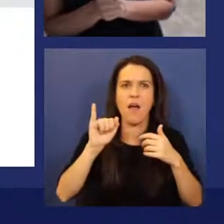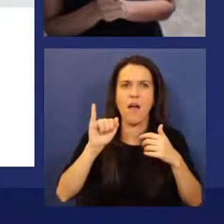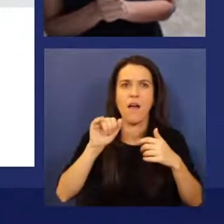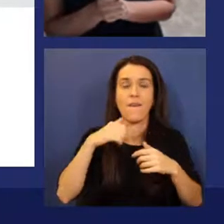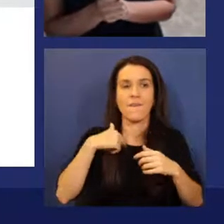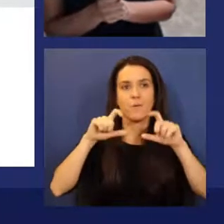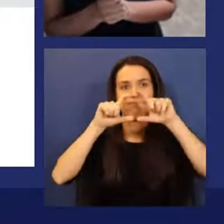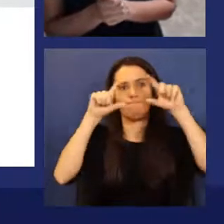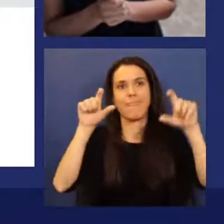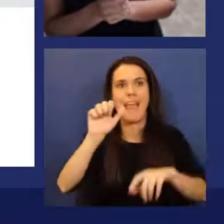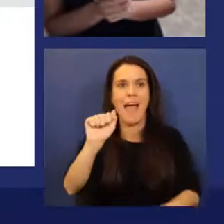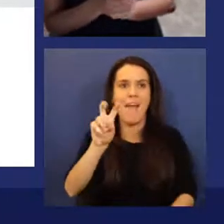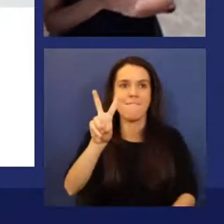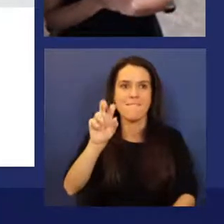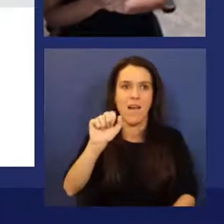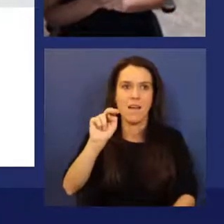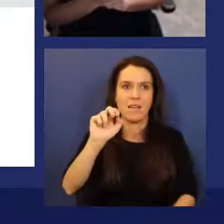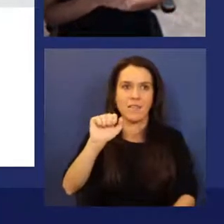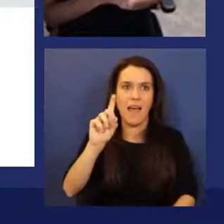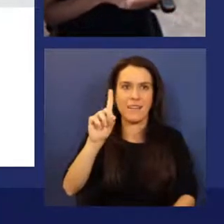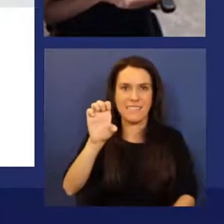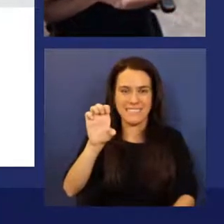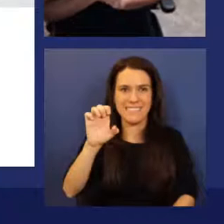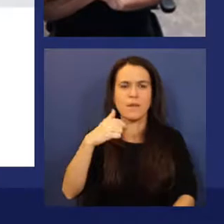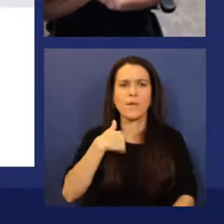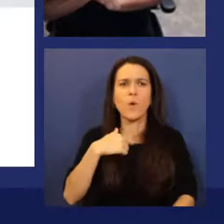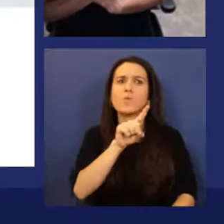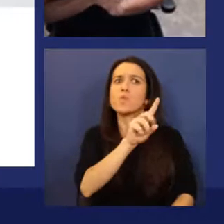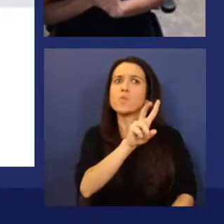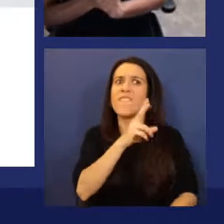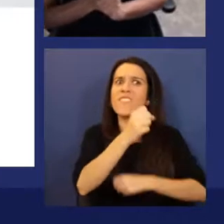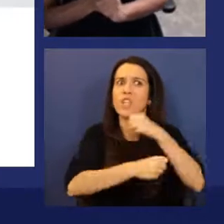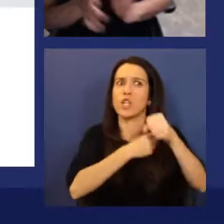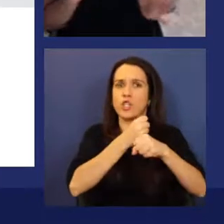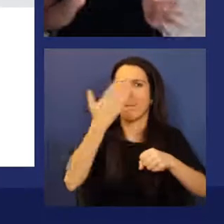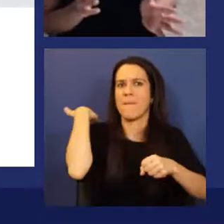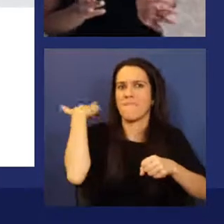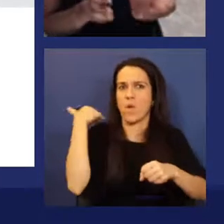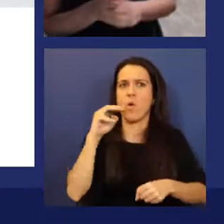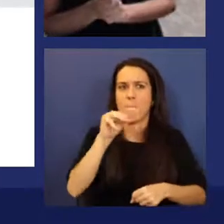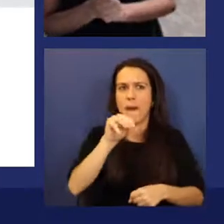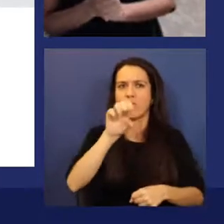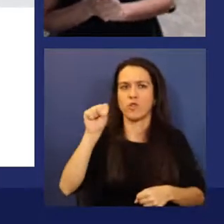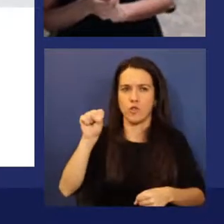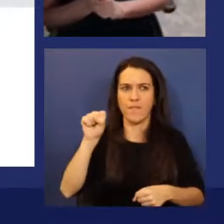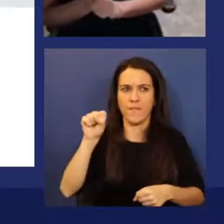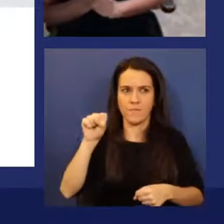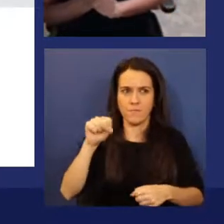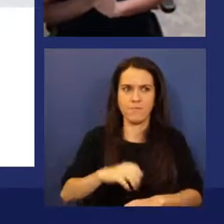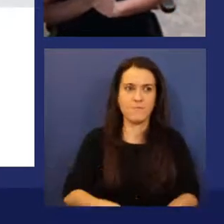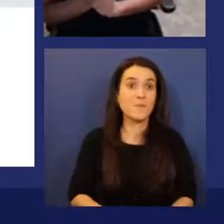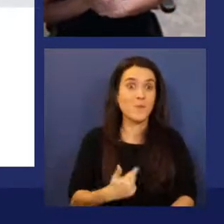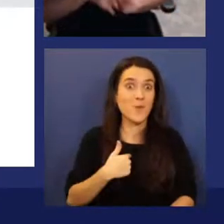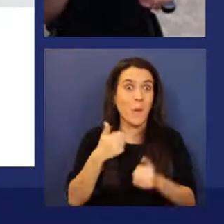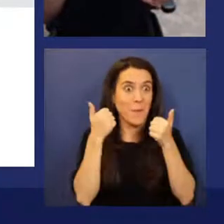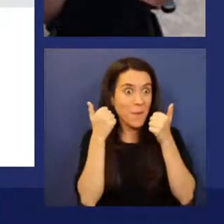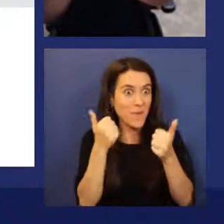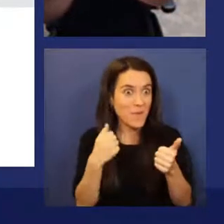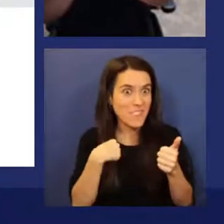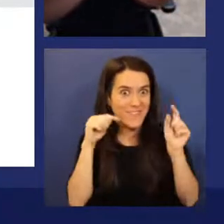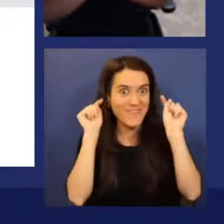Avanade, I spent about 12 years in Microsoft. So it is awesome to be here.